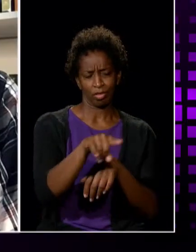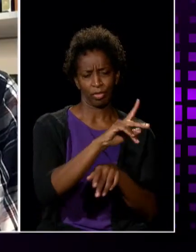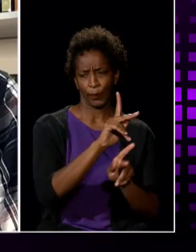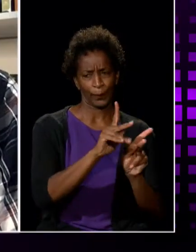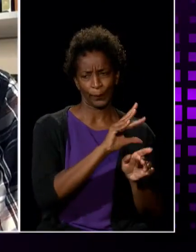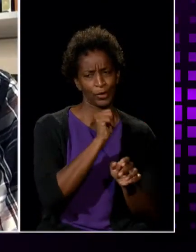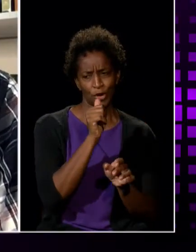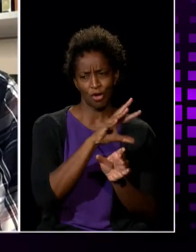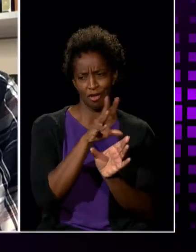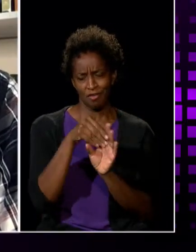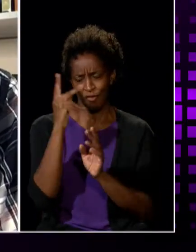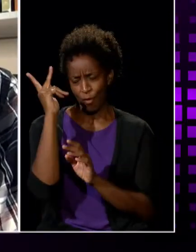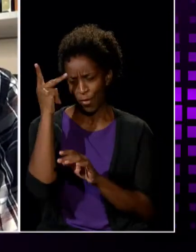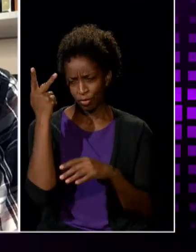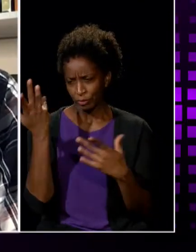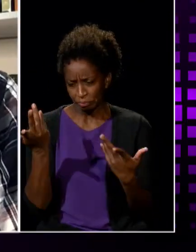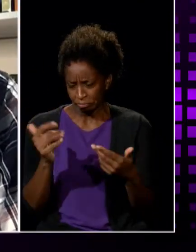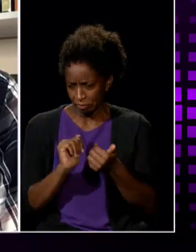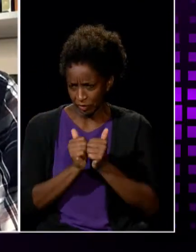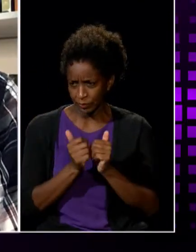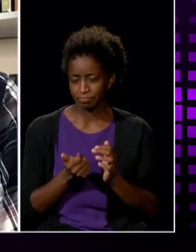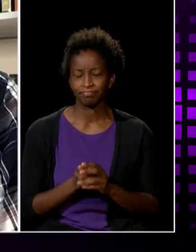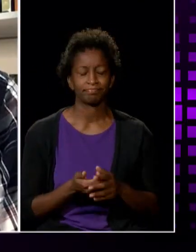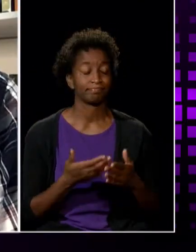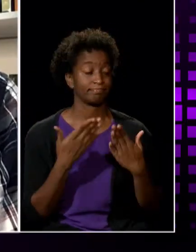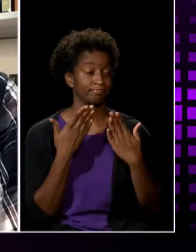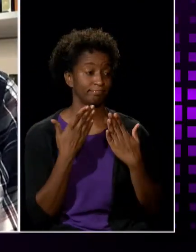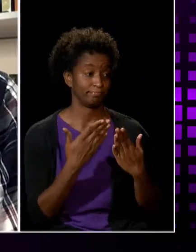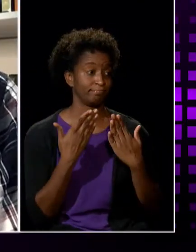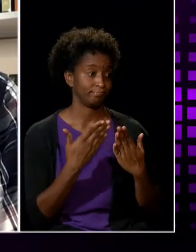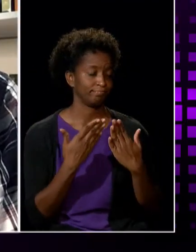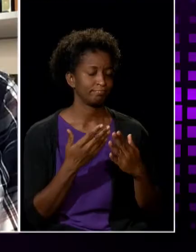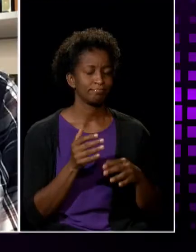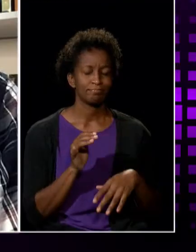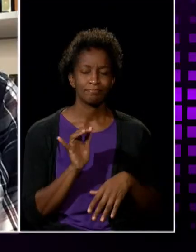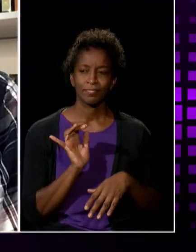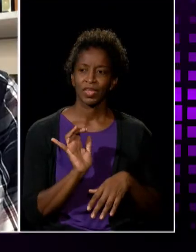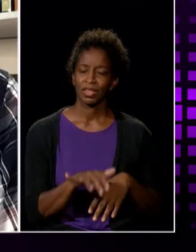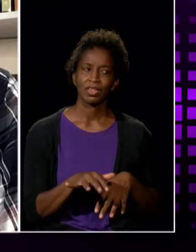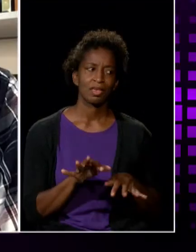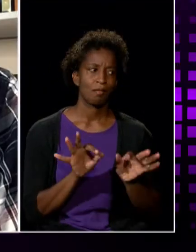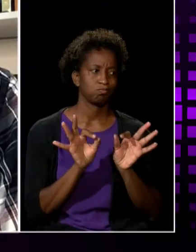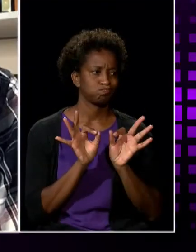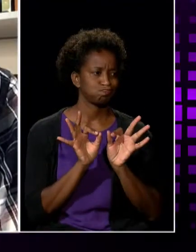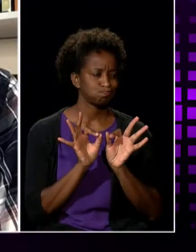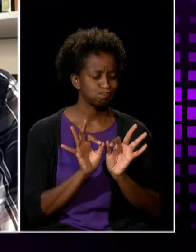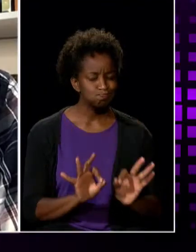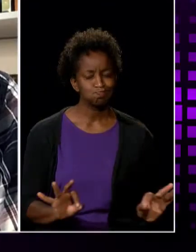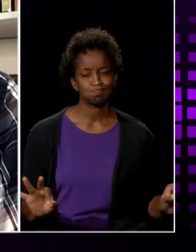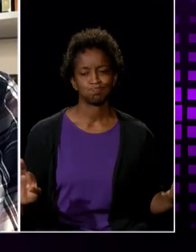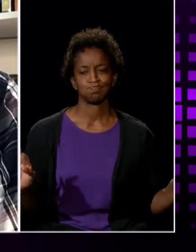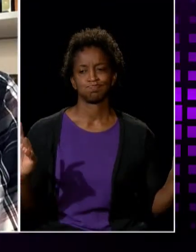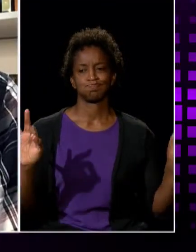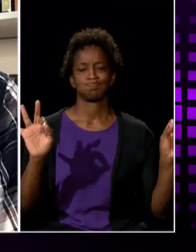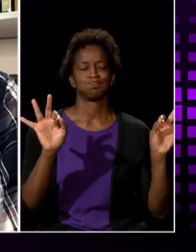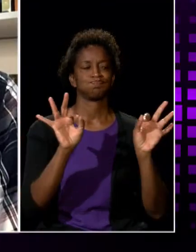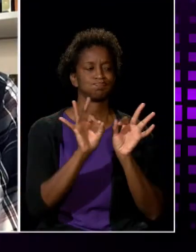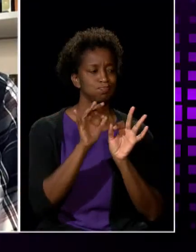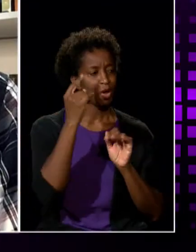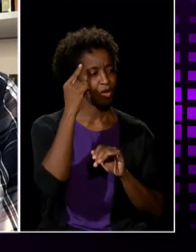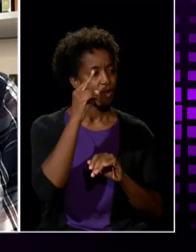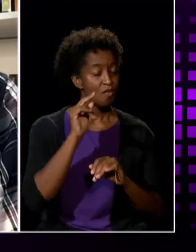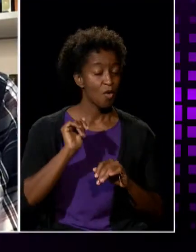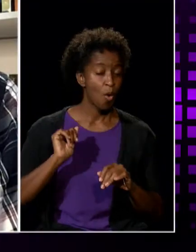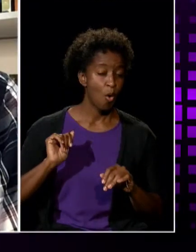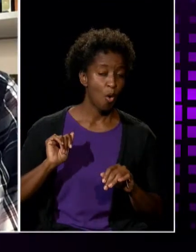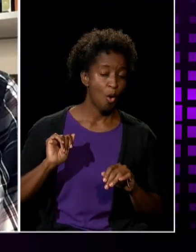Yeah, thank you, Tyrell. You know, it is of such profound significance to each and every single one of us who have the